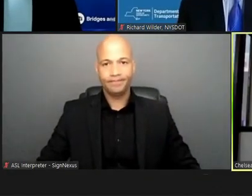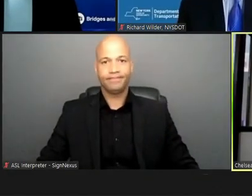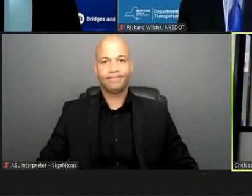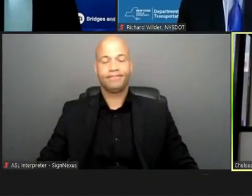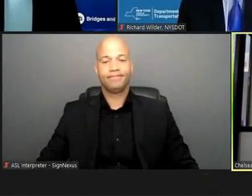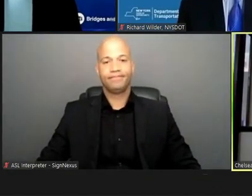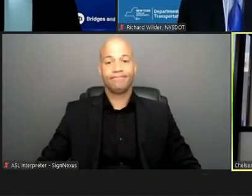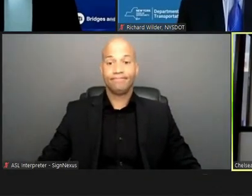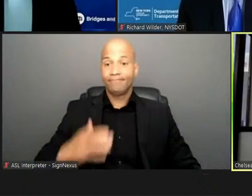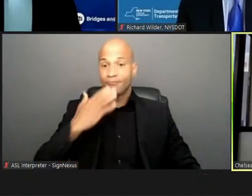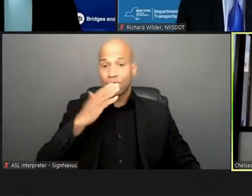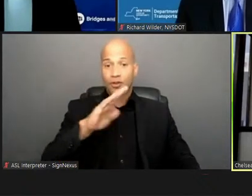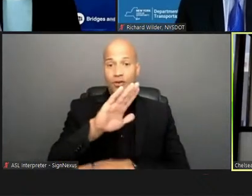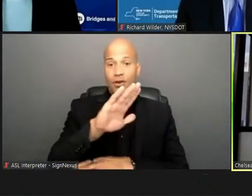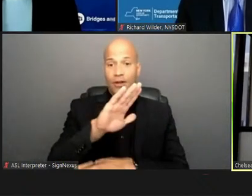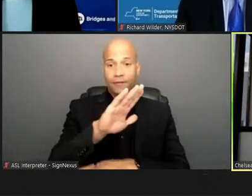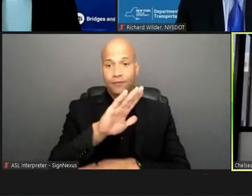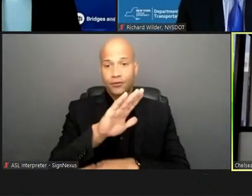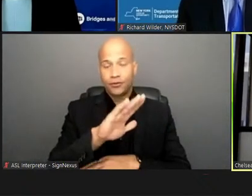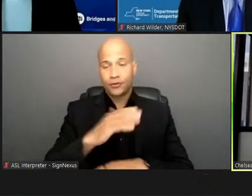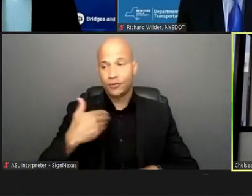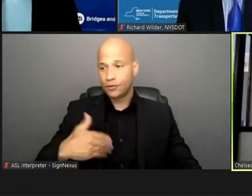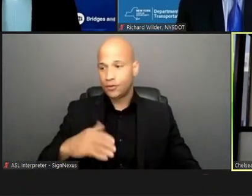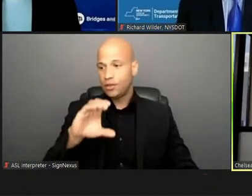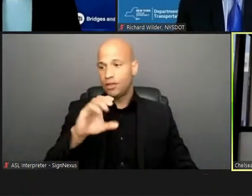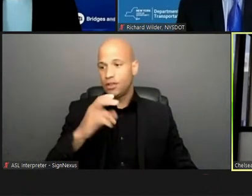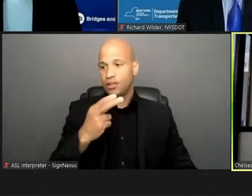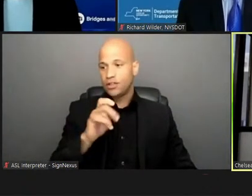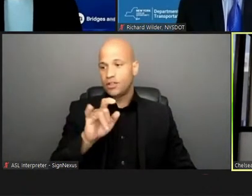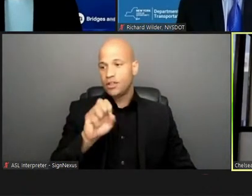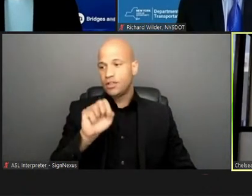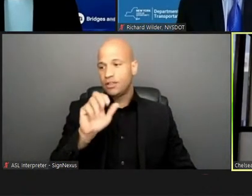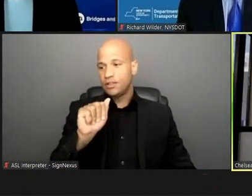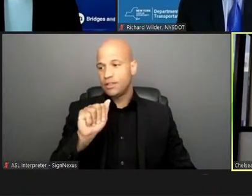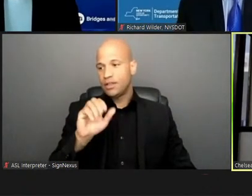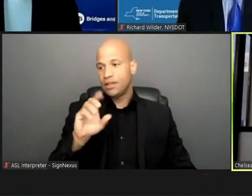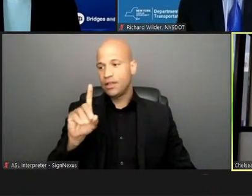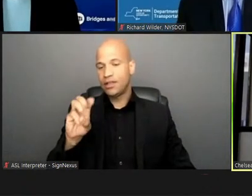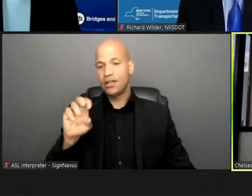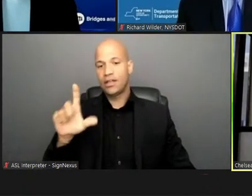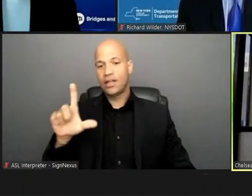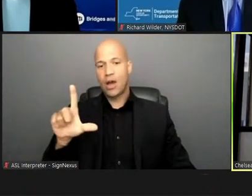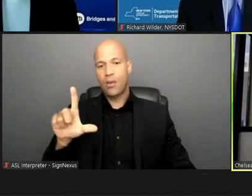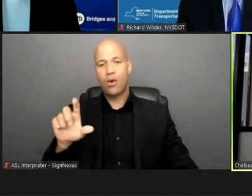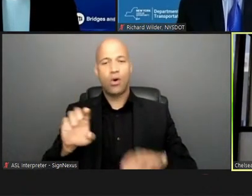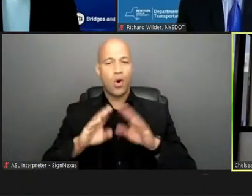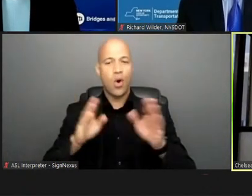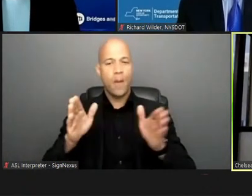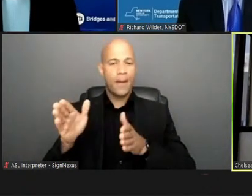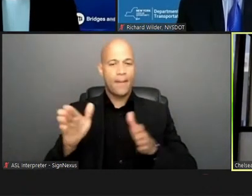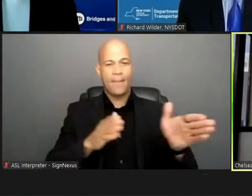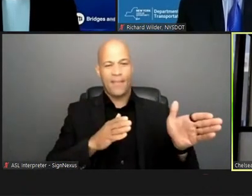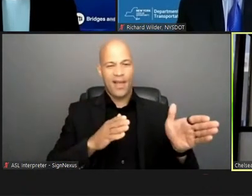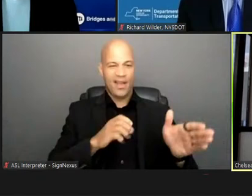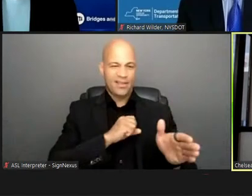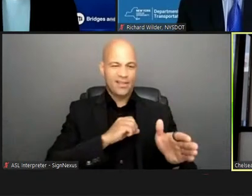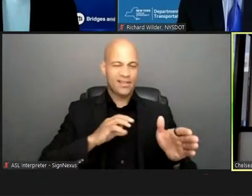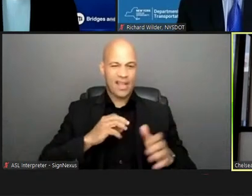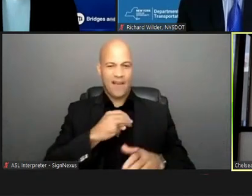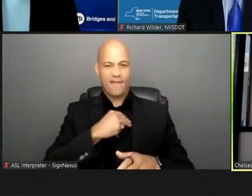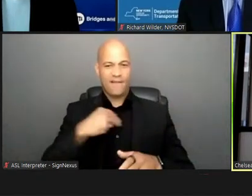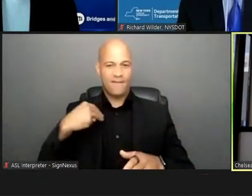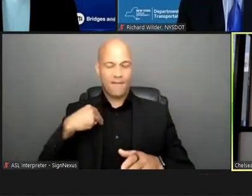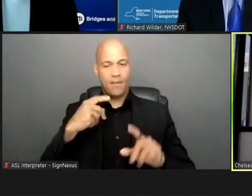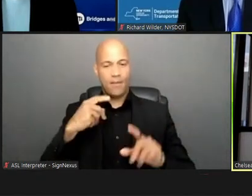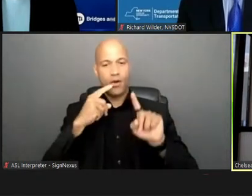good afternoon my name is Chelsea Dowell I'm a staff member at open plans a non-profit dedicated to building a more livable